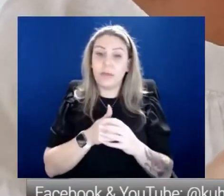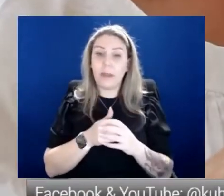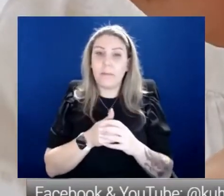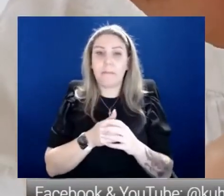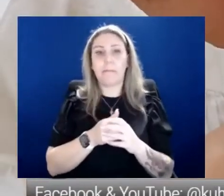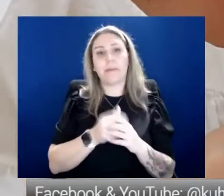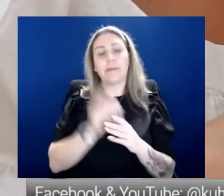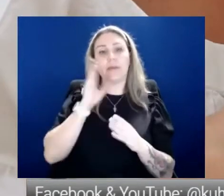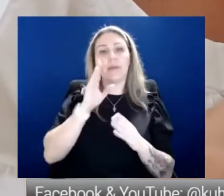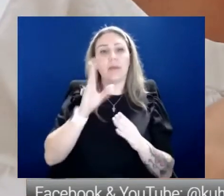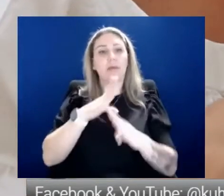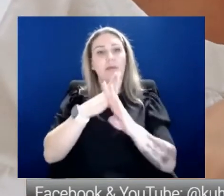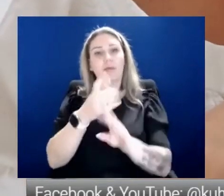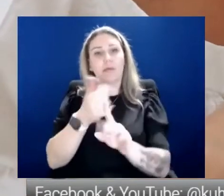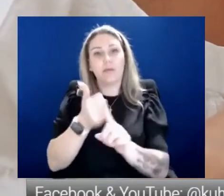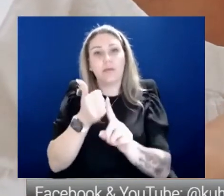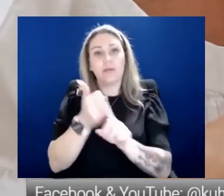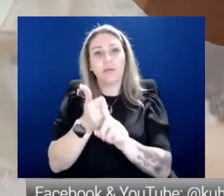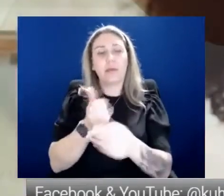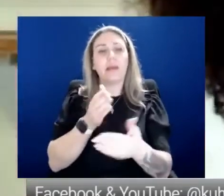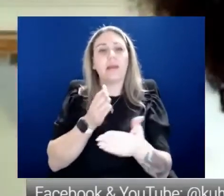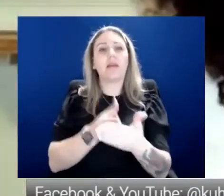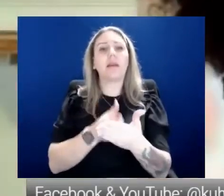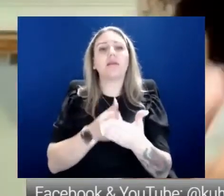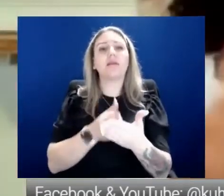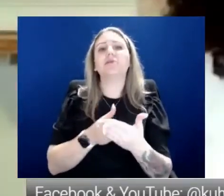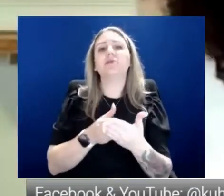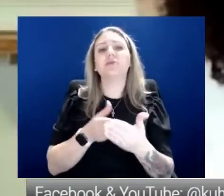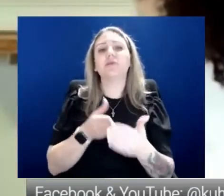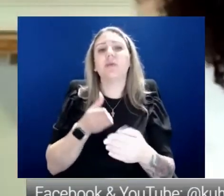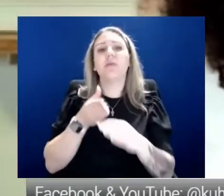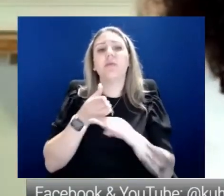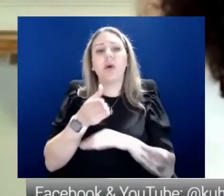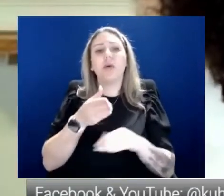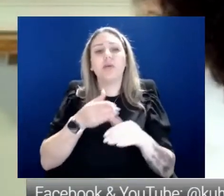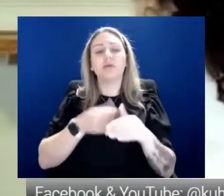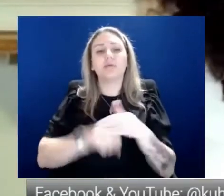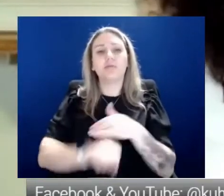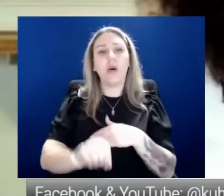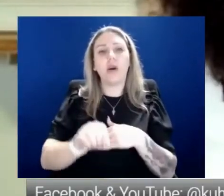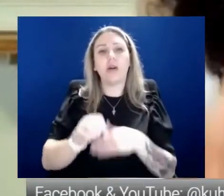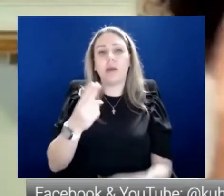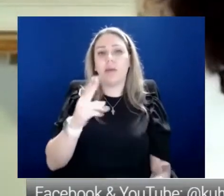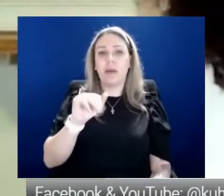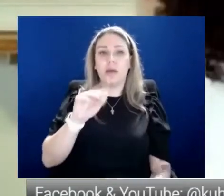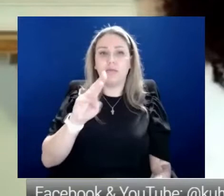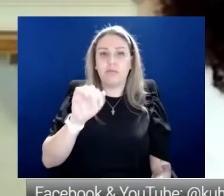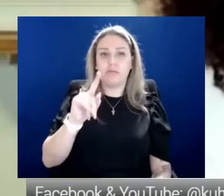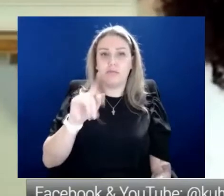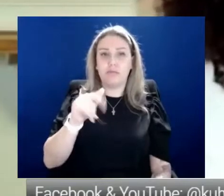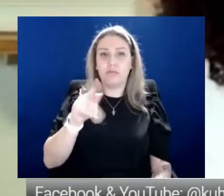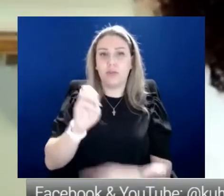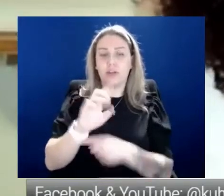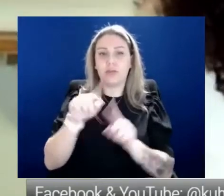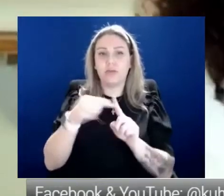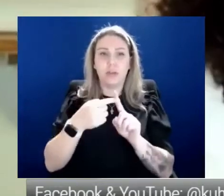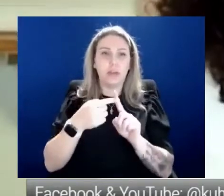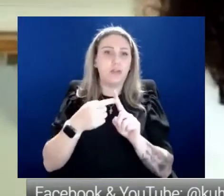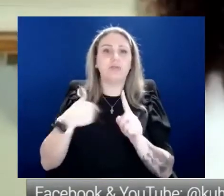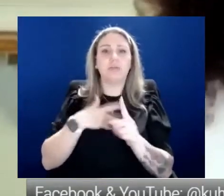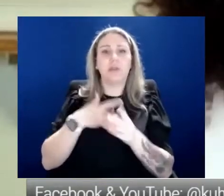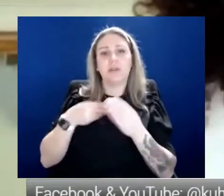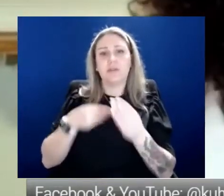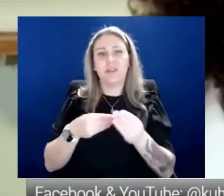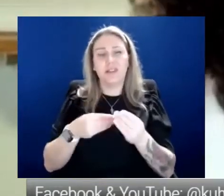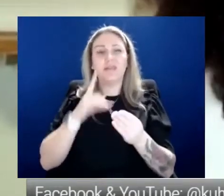herself somewhat against postpartum hemorrhage, because when you breastfeed, your uterus shrinks back down to its normal size